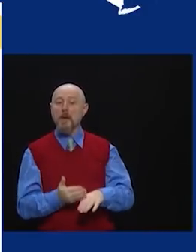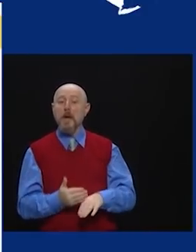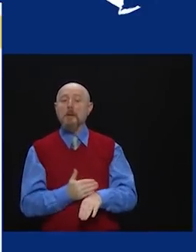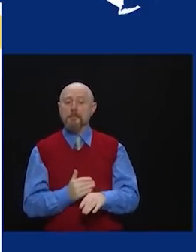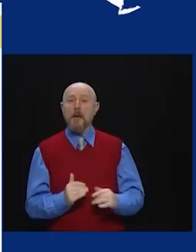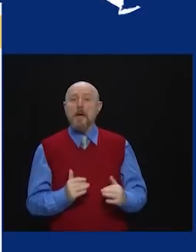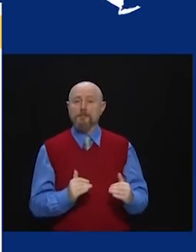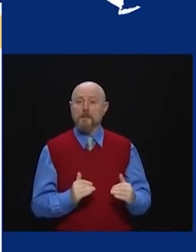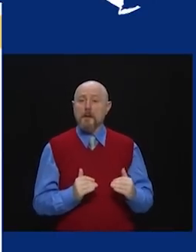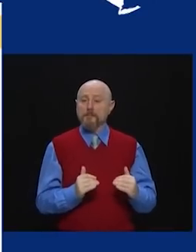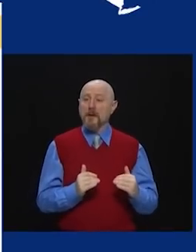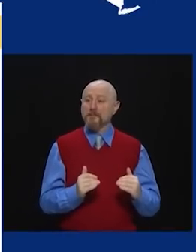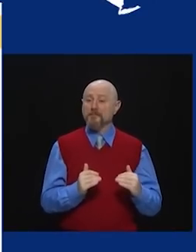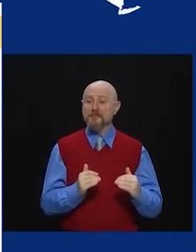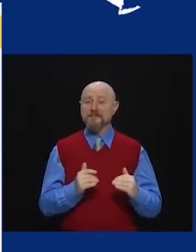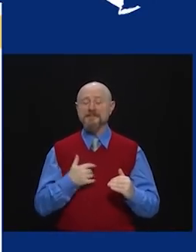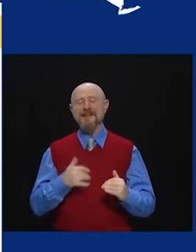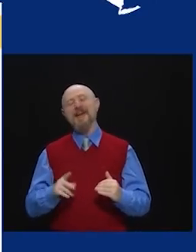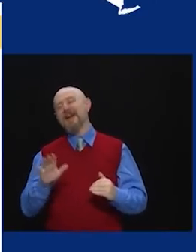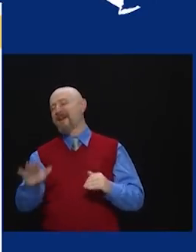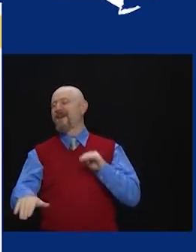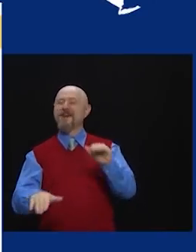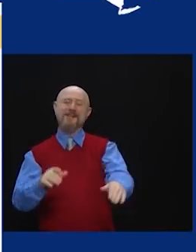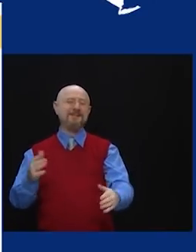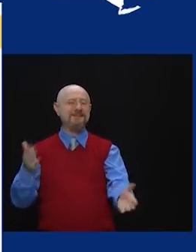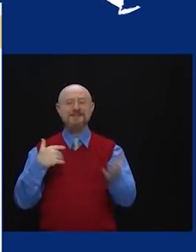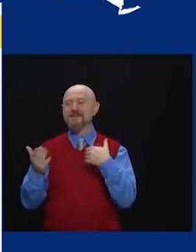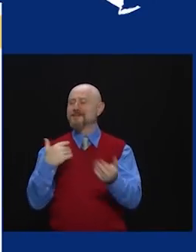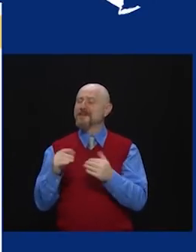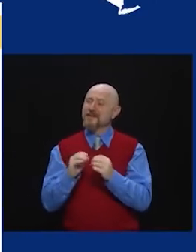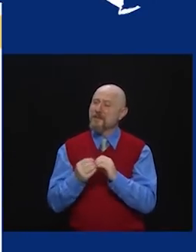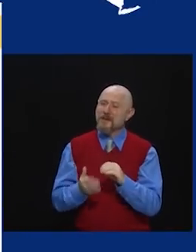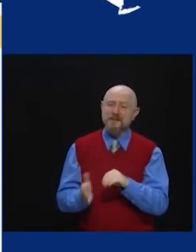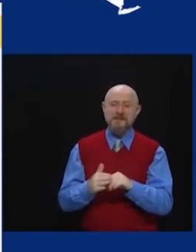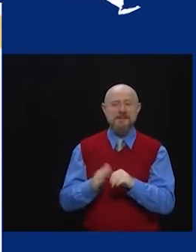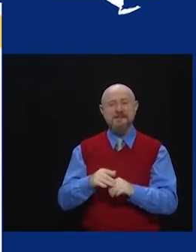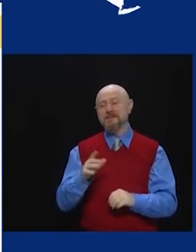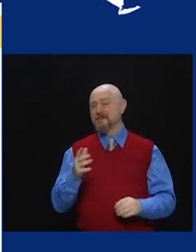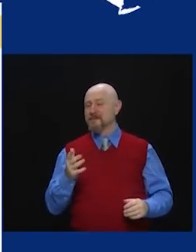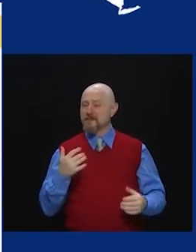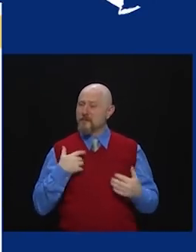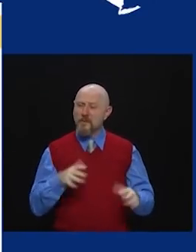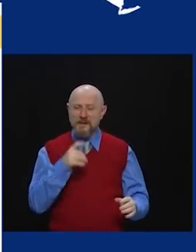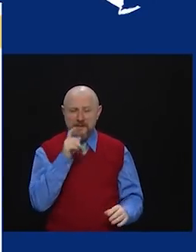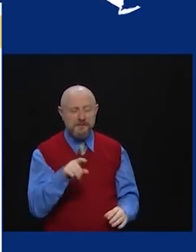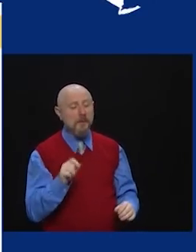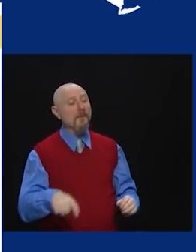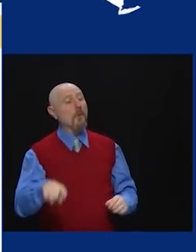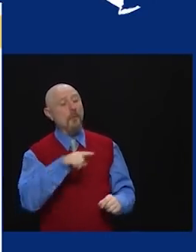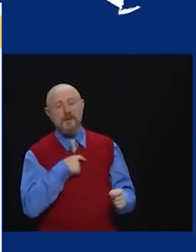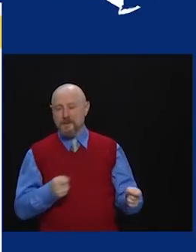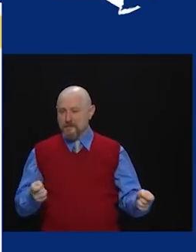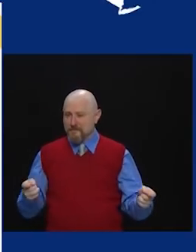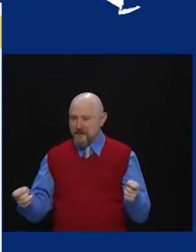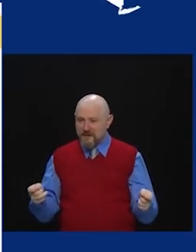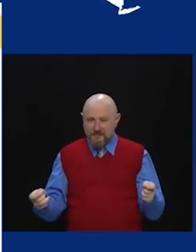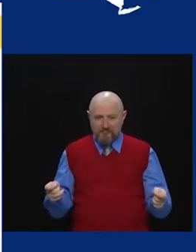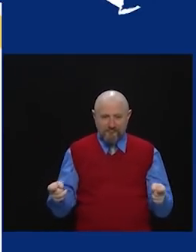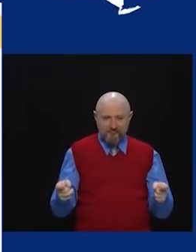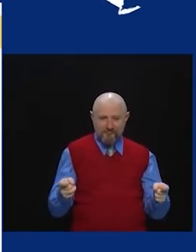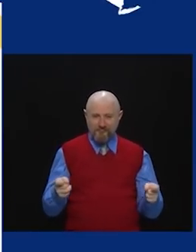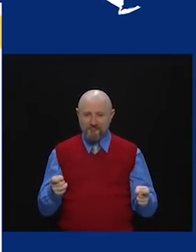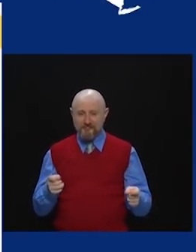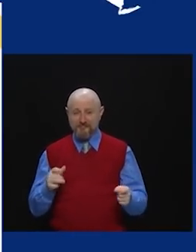to increase. They don't have to. We can control this. It's within our reach, and here's what I want to talk about. Keeping our kids in school,